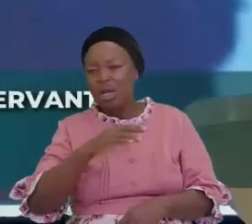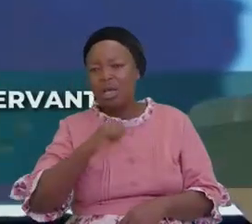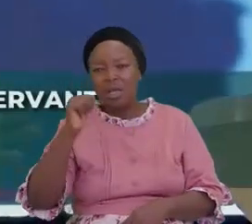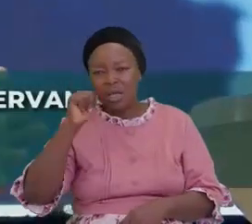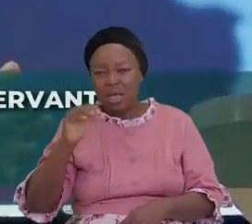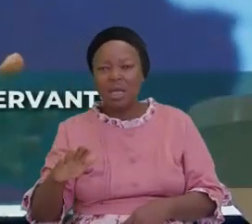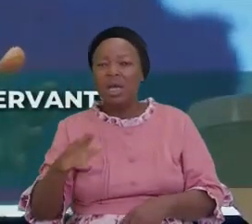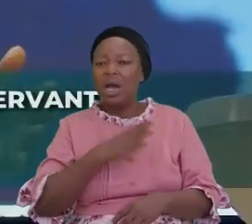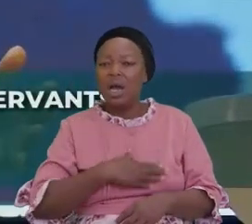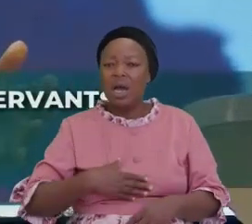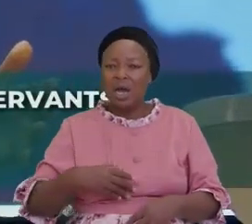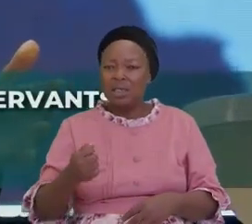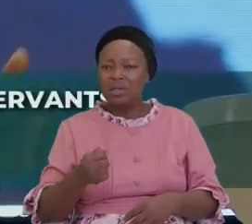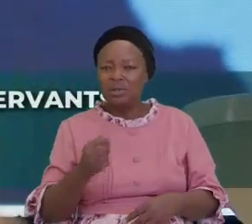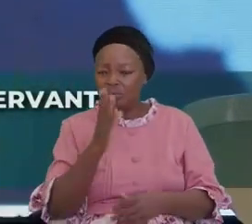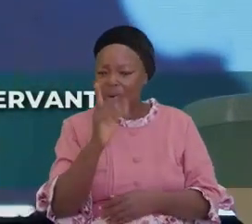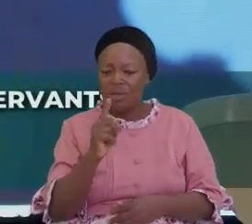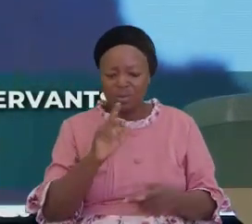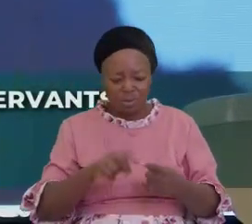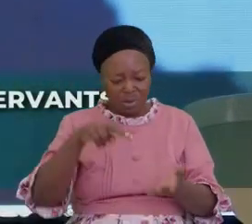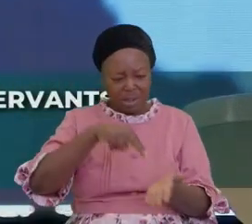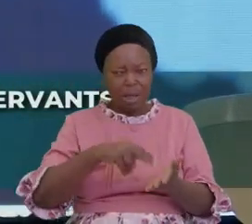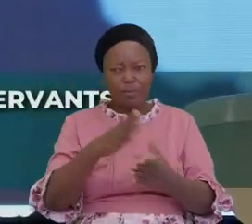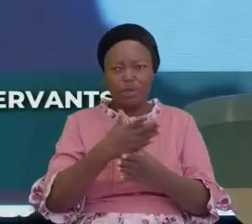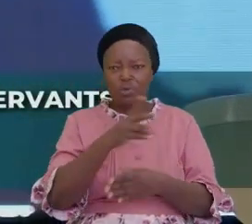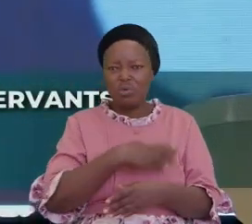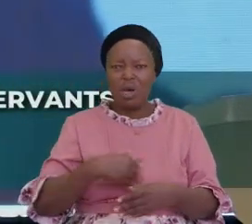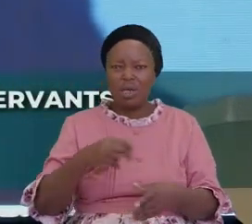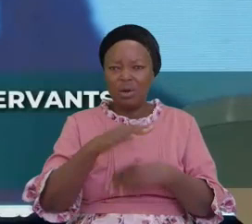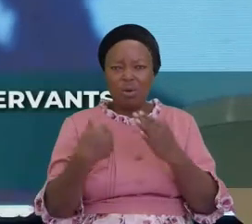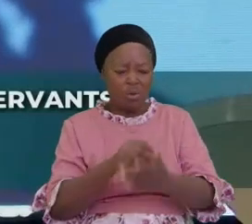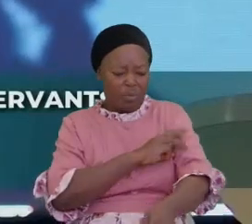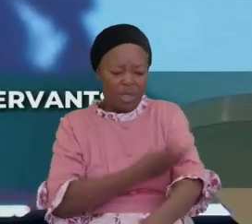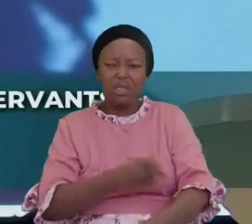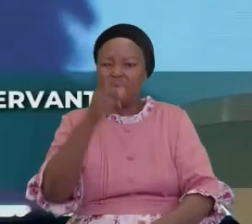an entity to stand between you and the Almighty God.